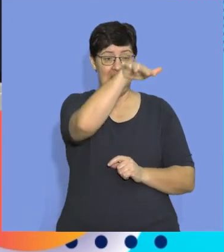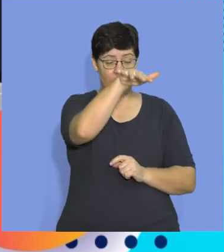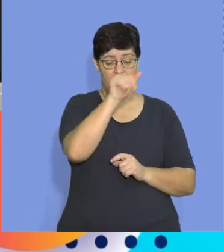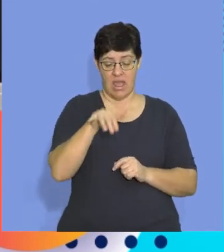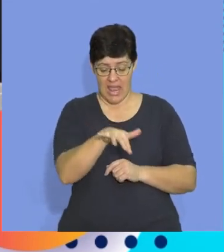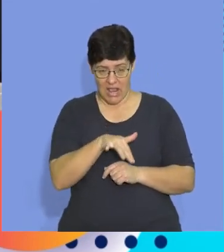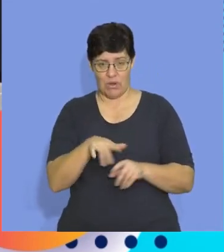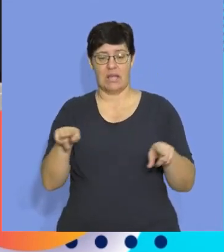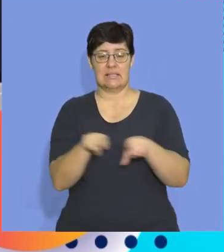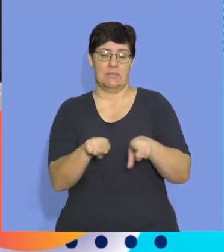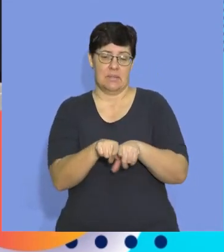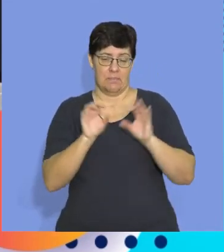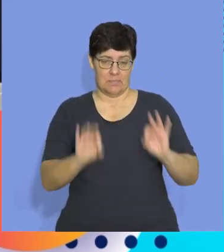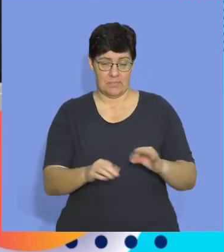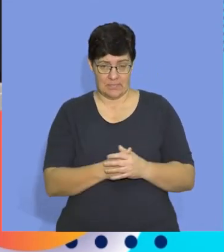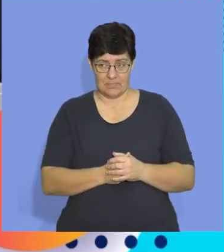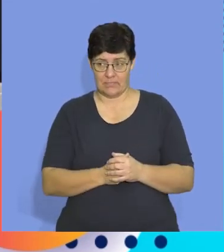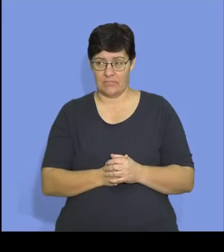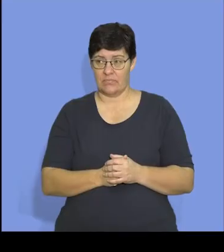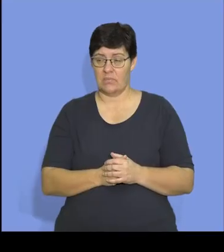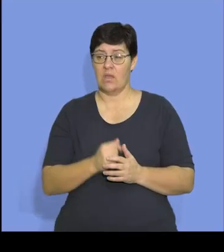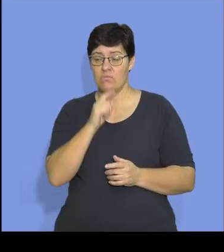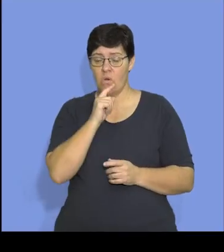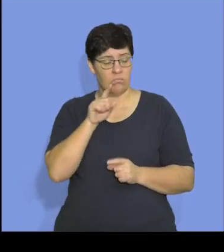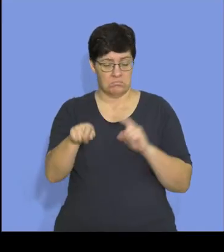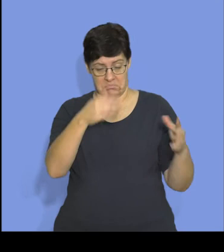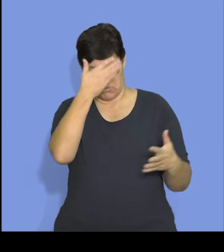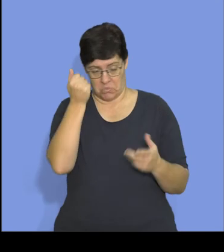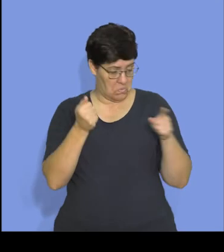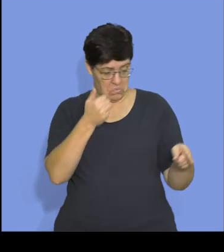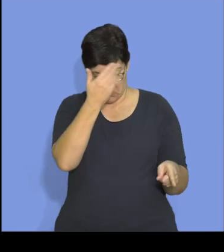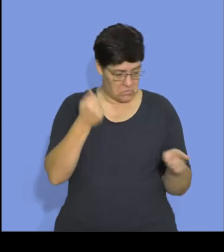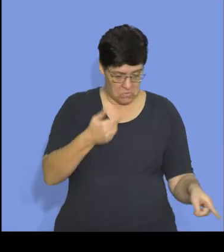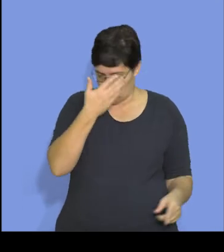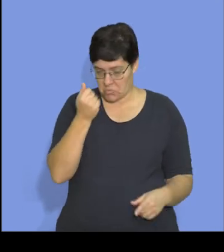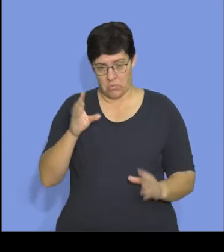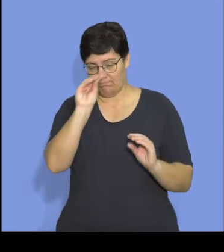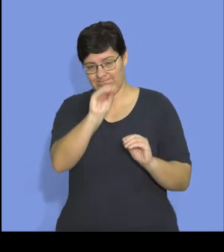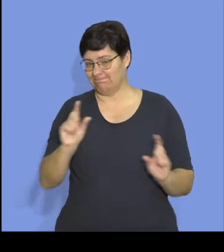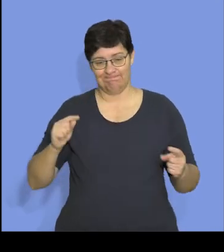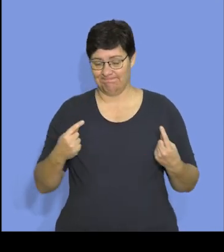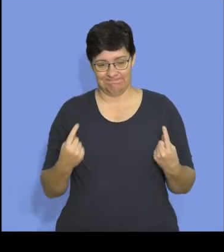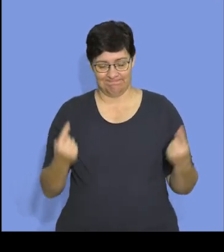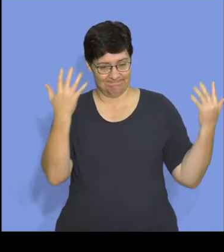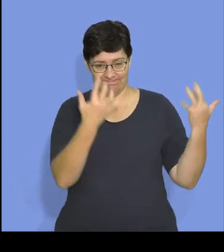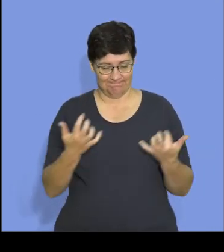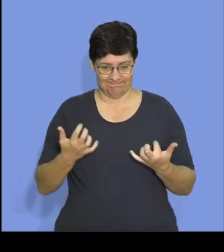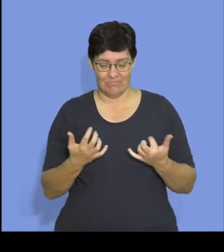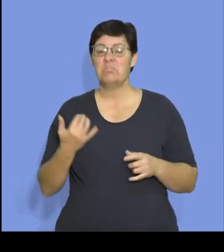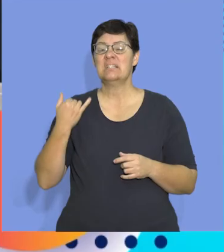same. So even though I've got a couple of unknowns, all right, I can